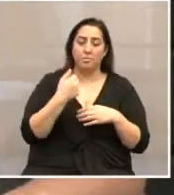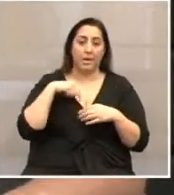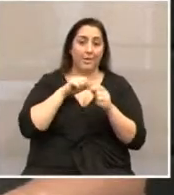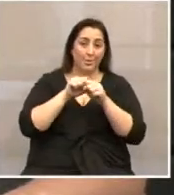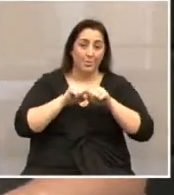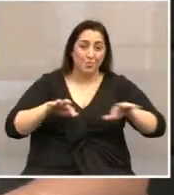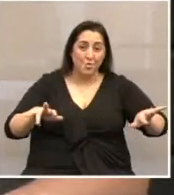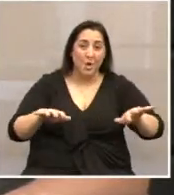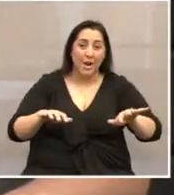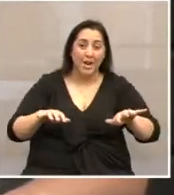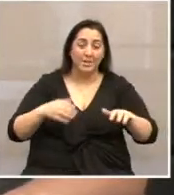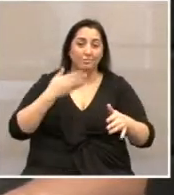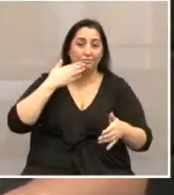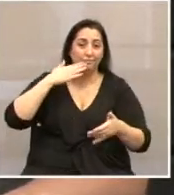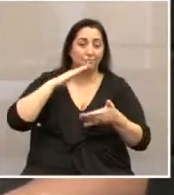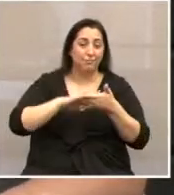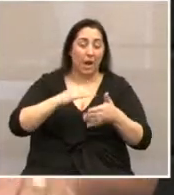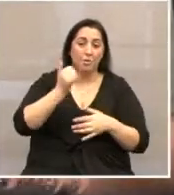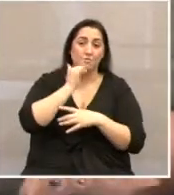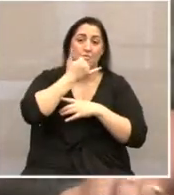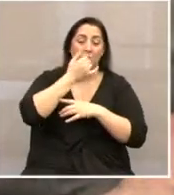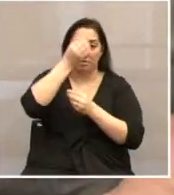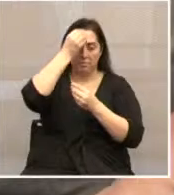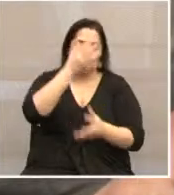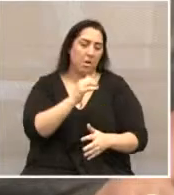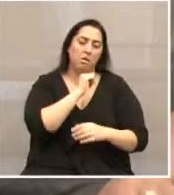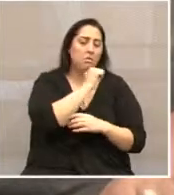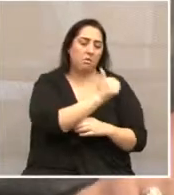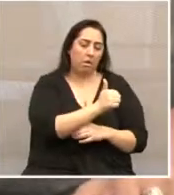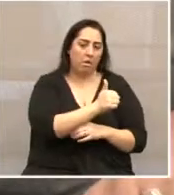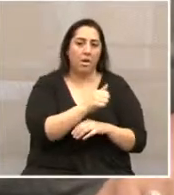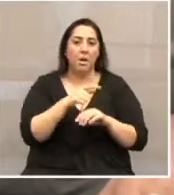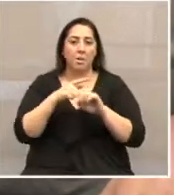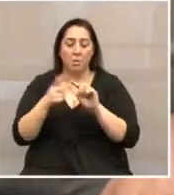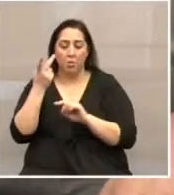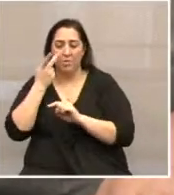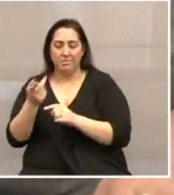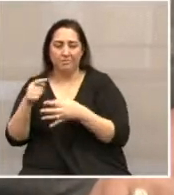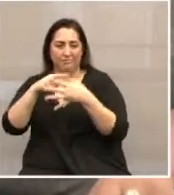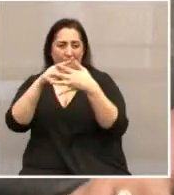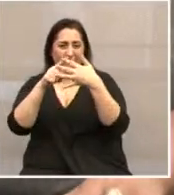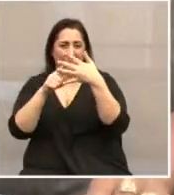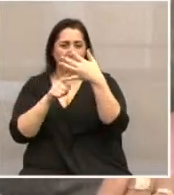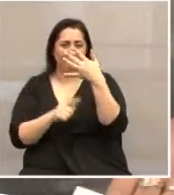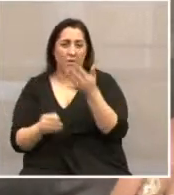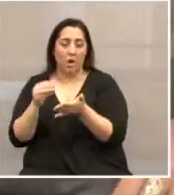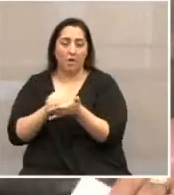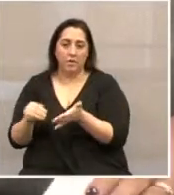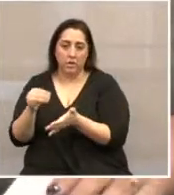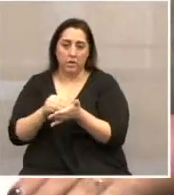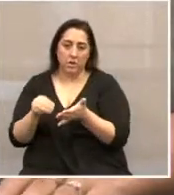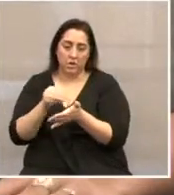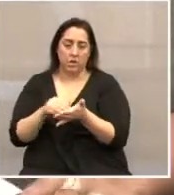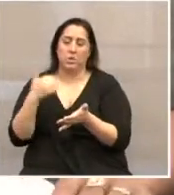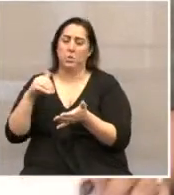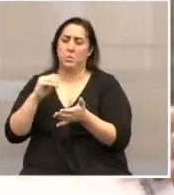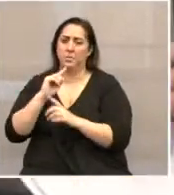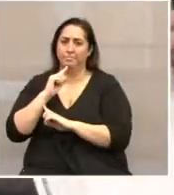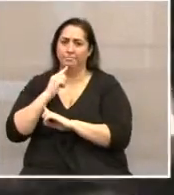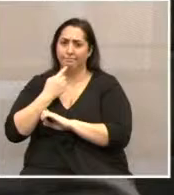spread disinformation, but we did see time and time again that some of these shows were of grave